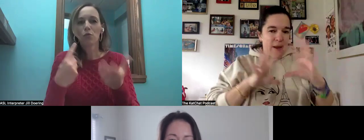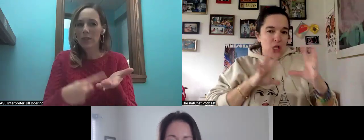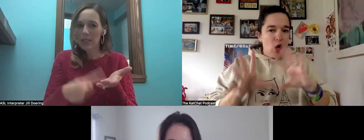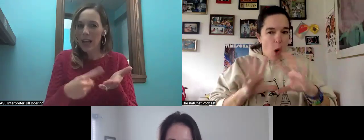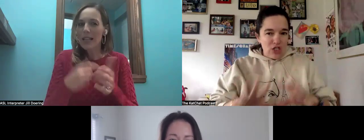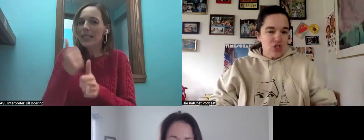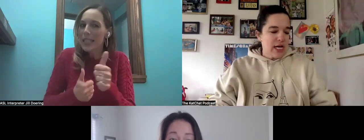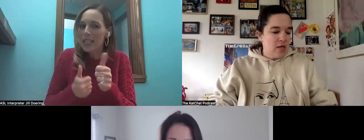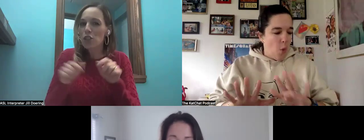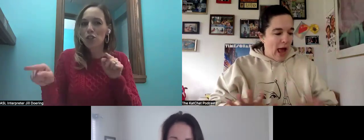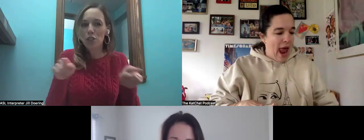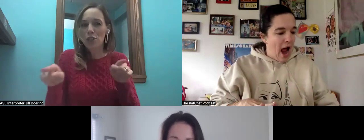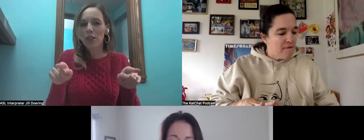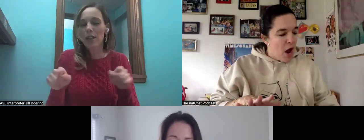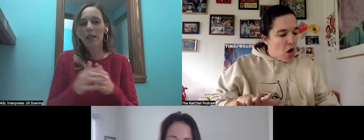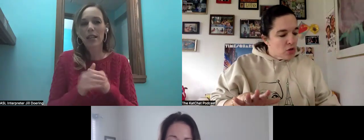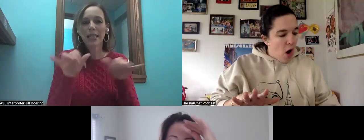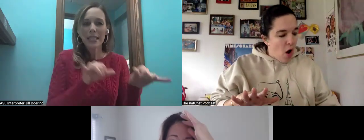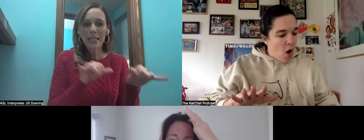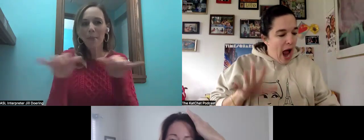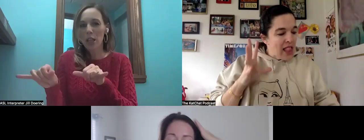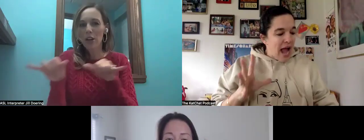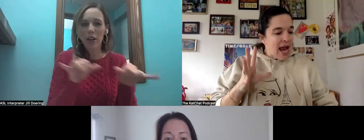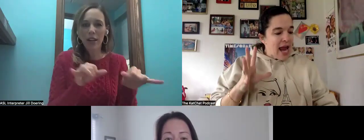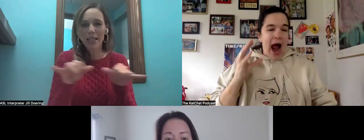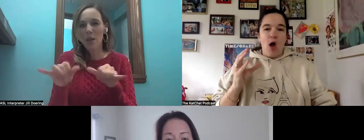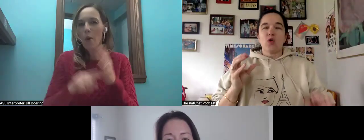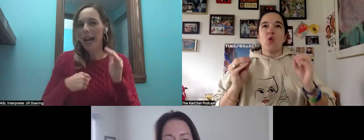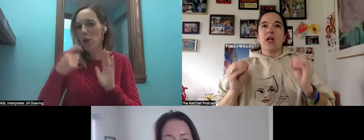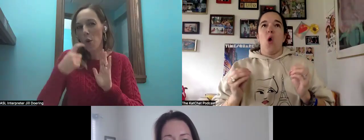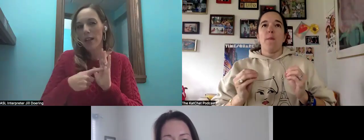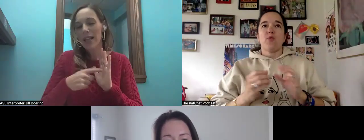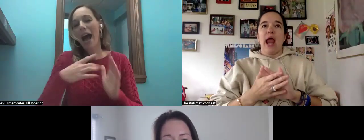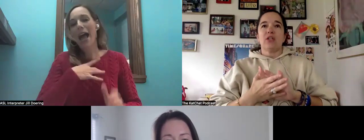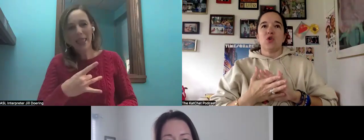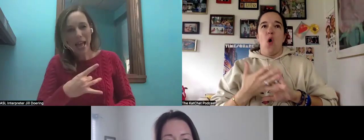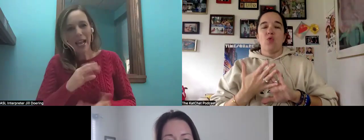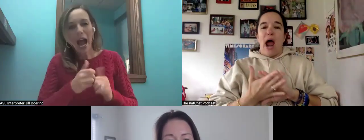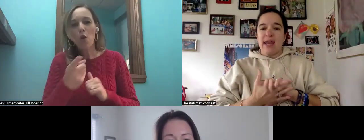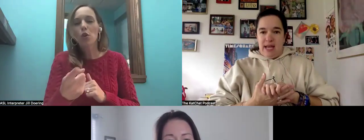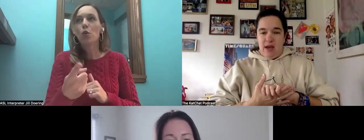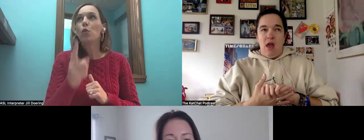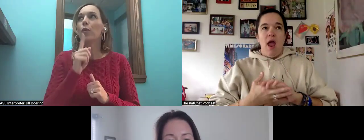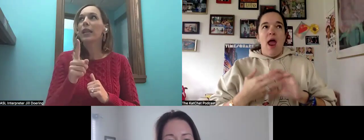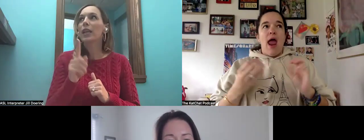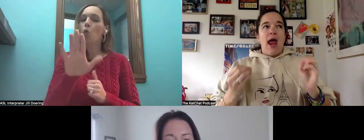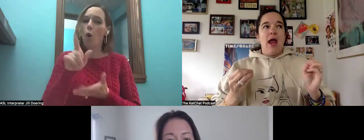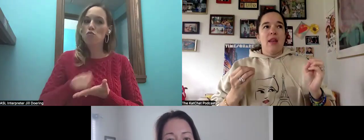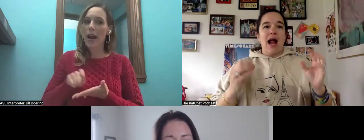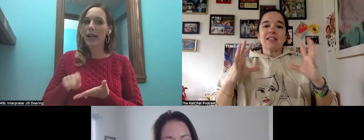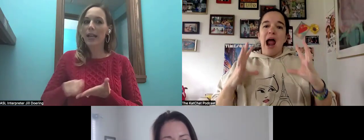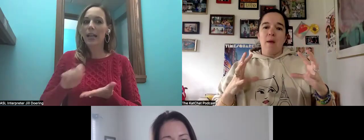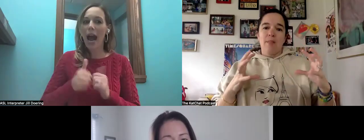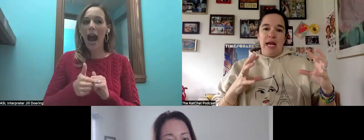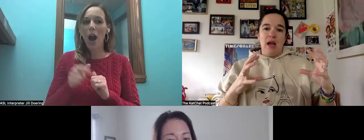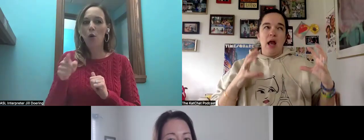with similar questions, what I have. So I like how you incorporate your writing in